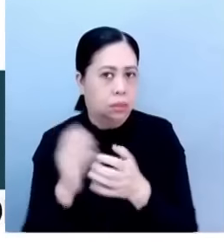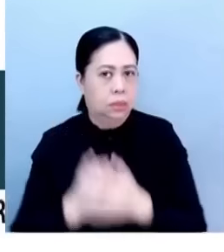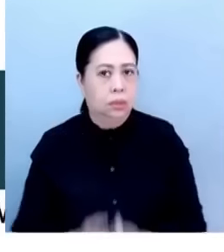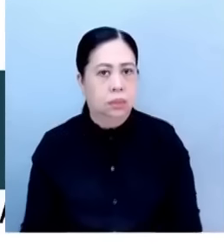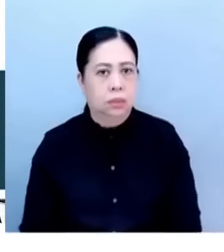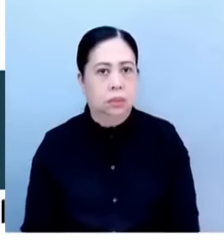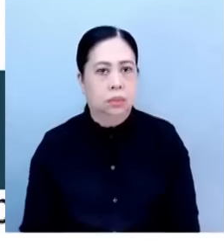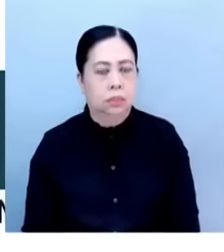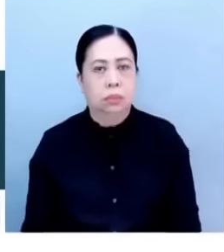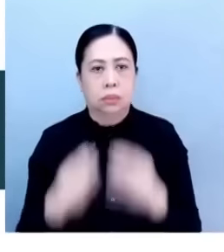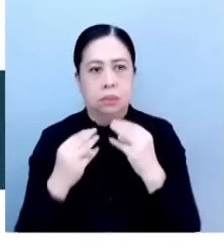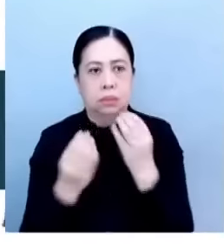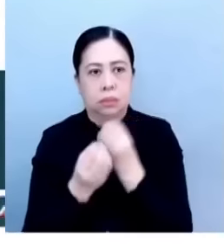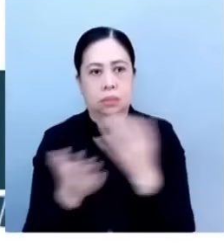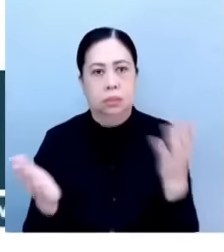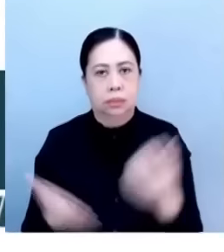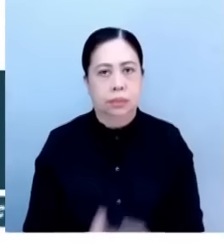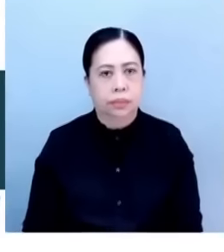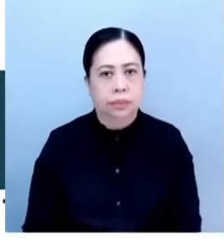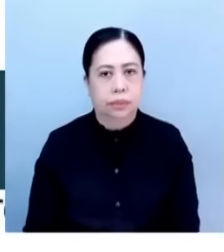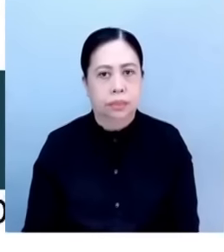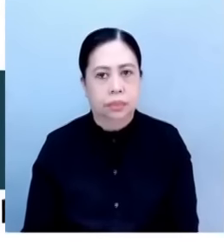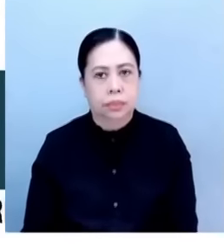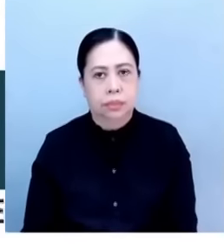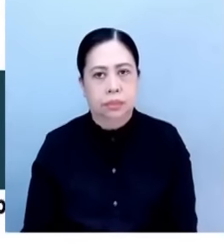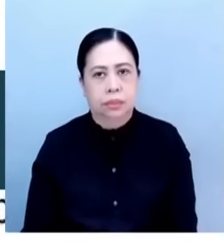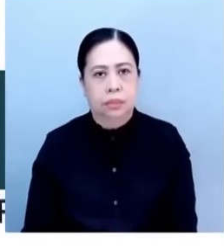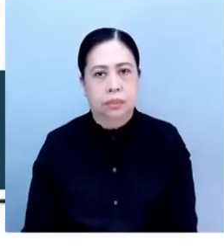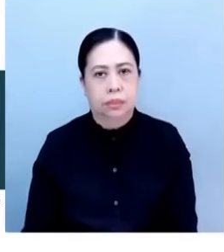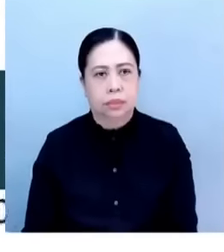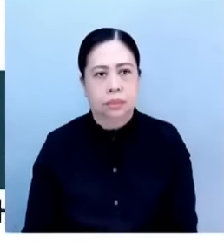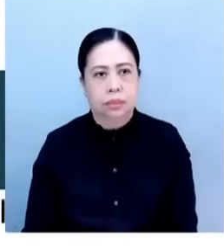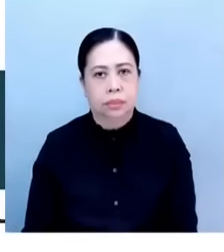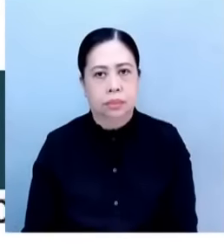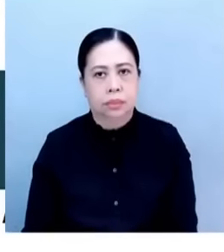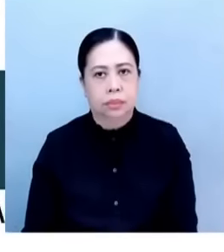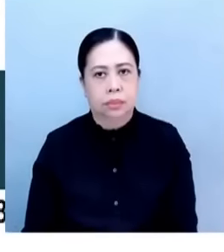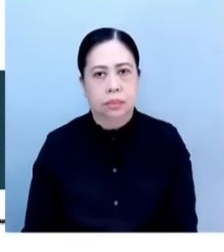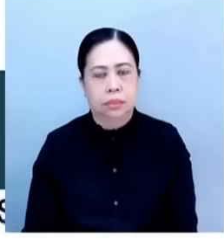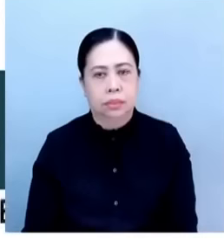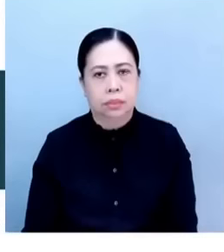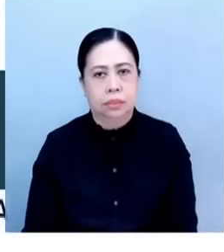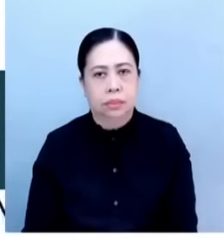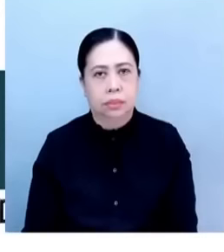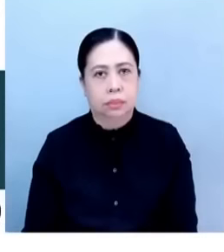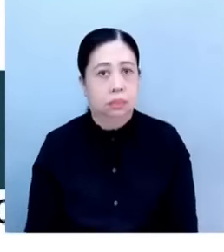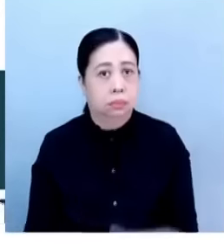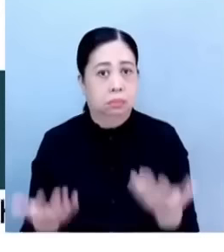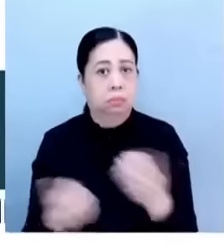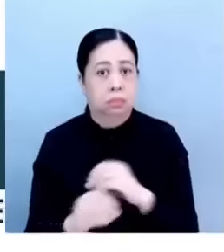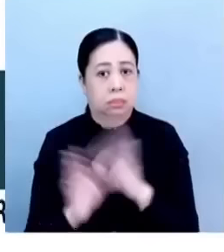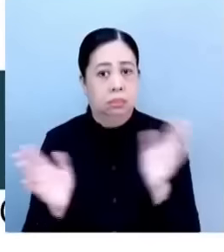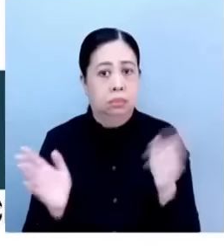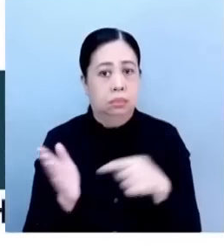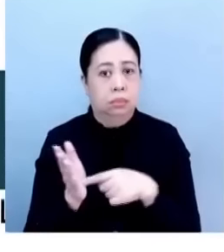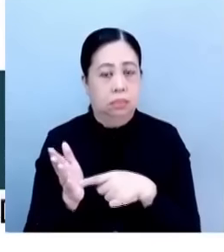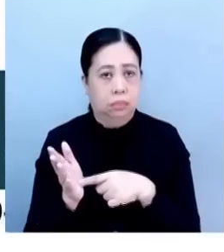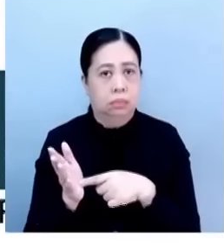this message conveyed? Attorney Atienza. Yeah. I think malinaw naman yung substance ng